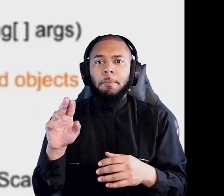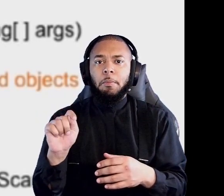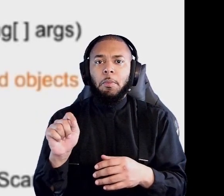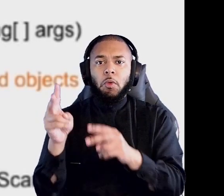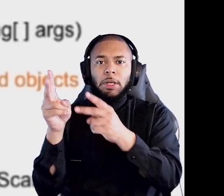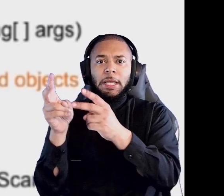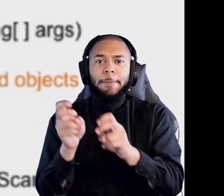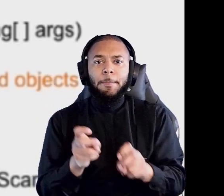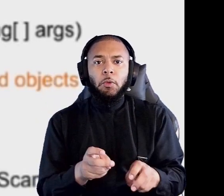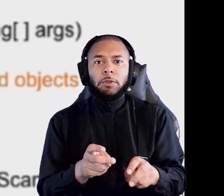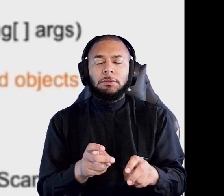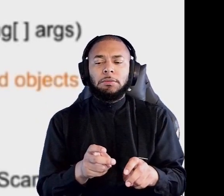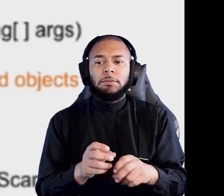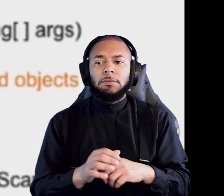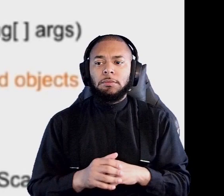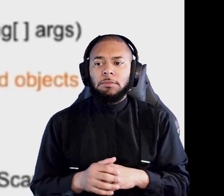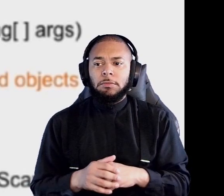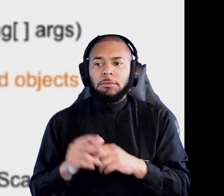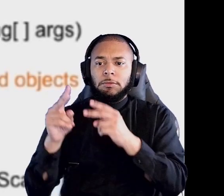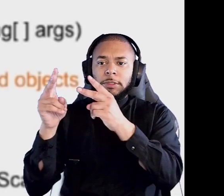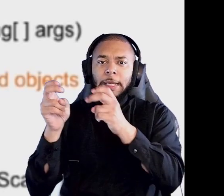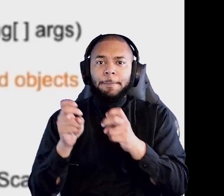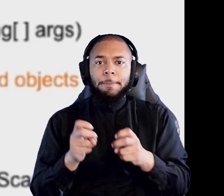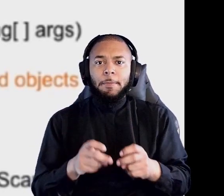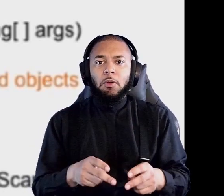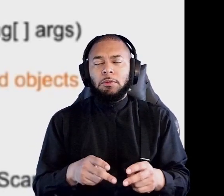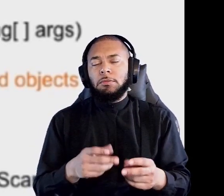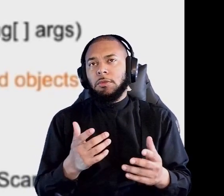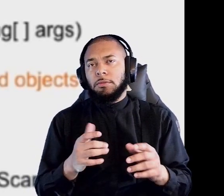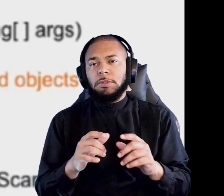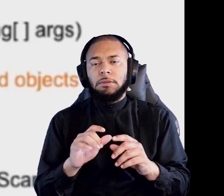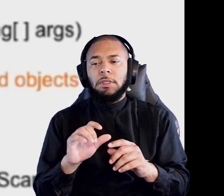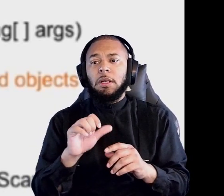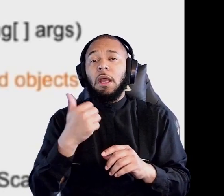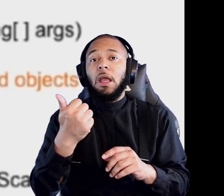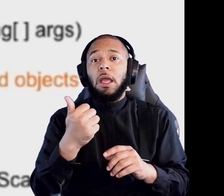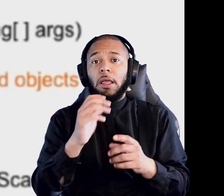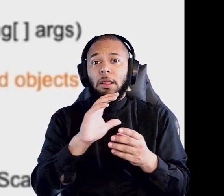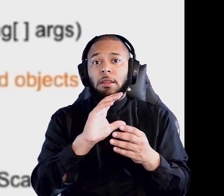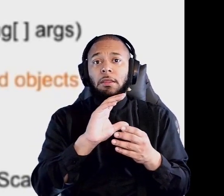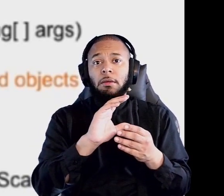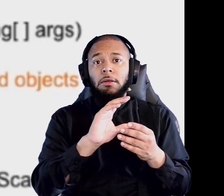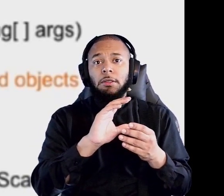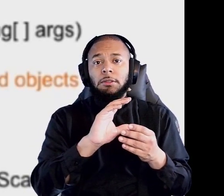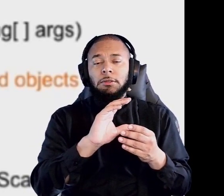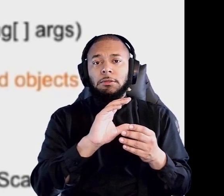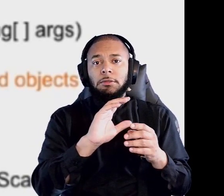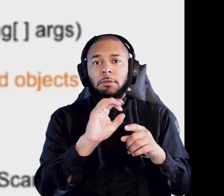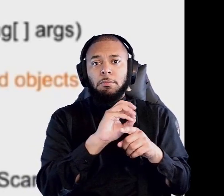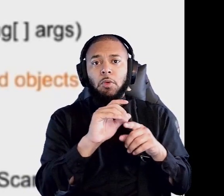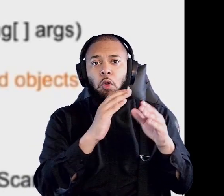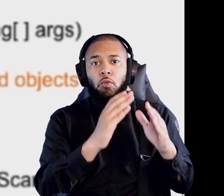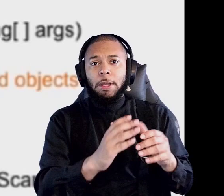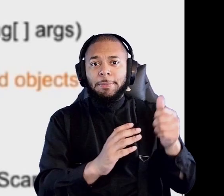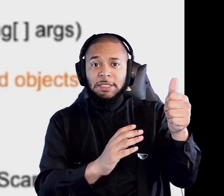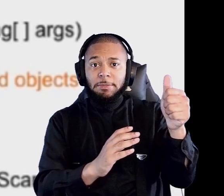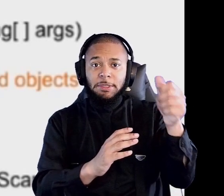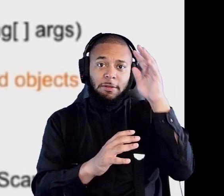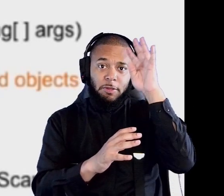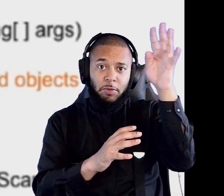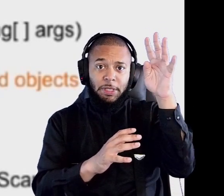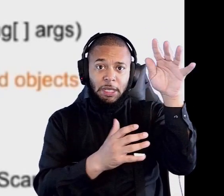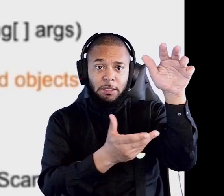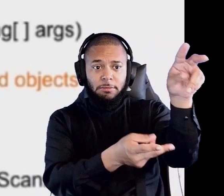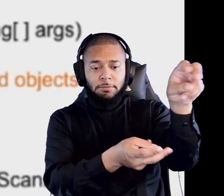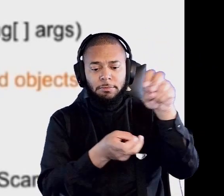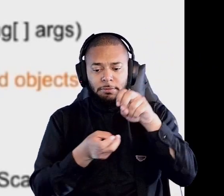other programs from that different programmers wrote so that I don't have to recreate everything on my own.